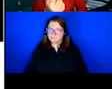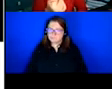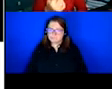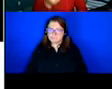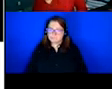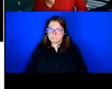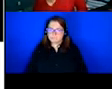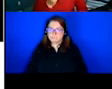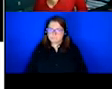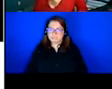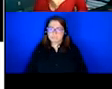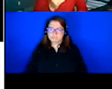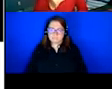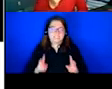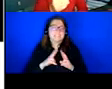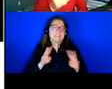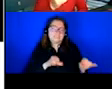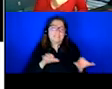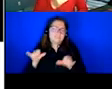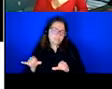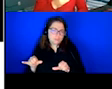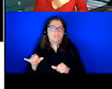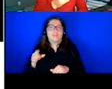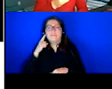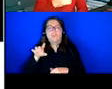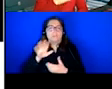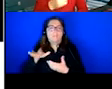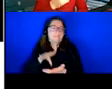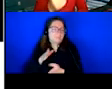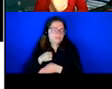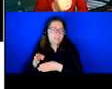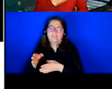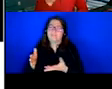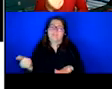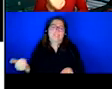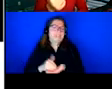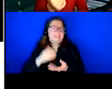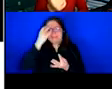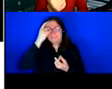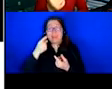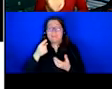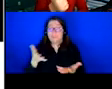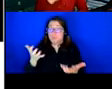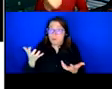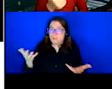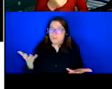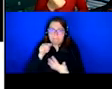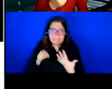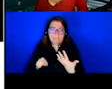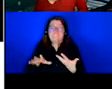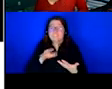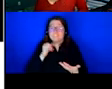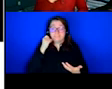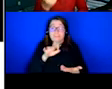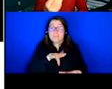process to mid-career. You just kind of want to, again, really reflect on what you want, because by the time, mid-career, you're probably more